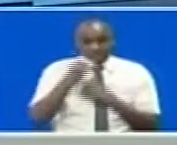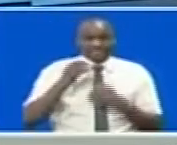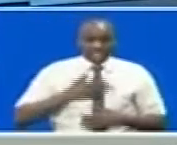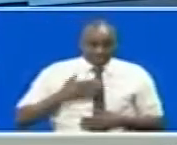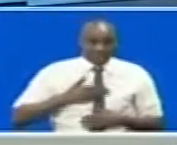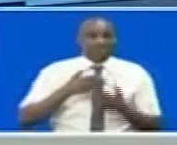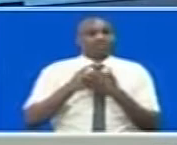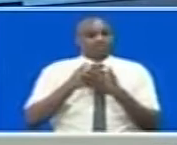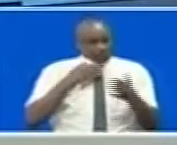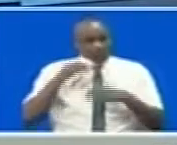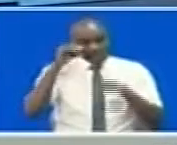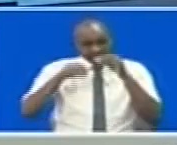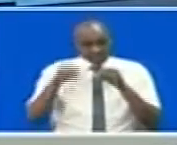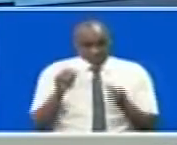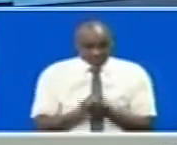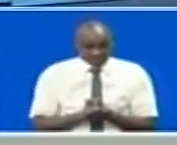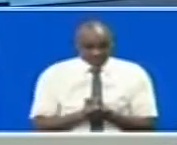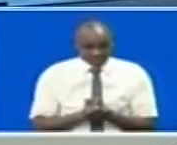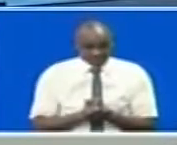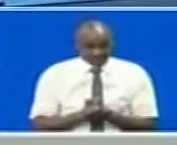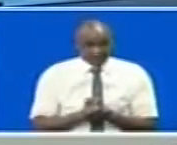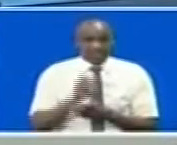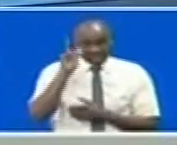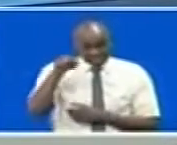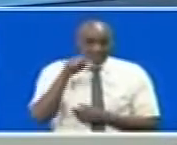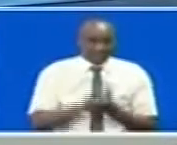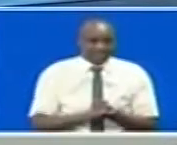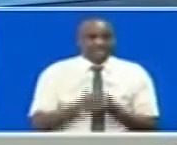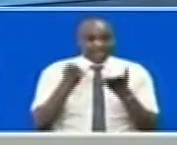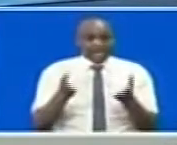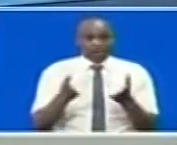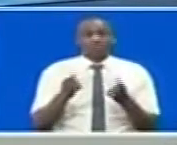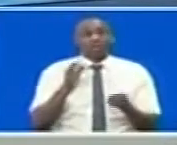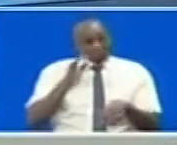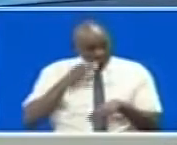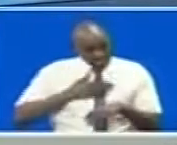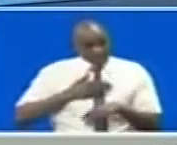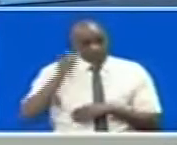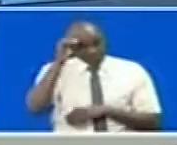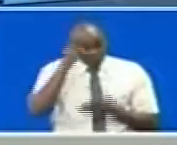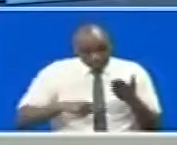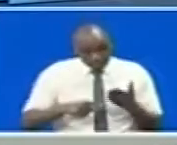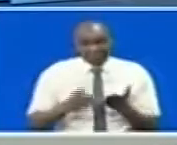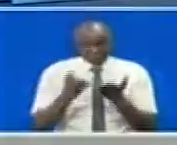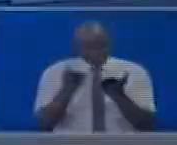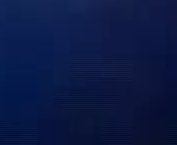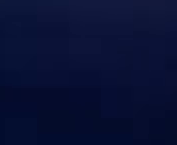head towards the August 8th polls later this year. Those are your views tonight. My Take is up next.